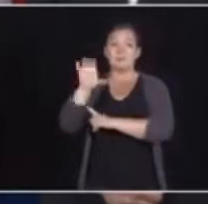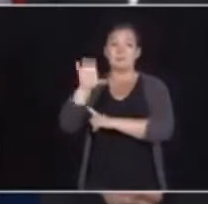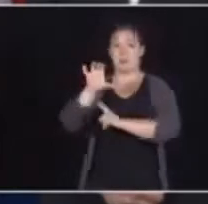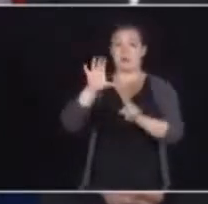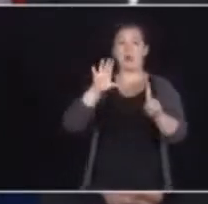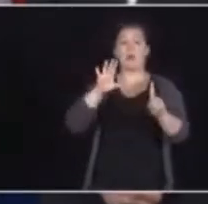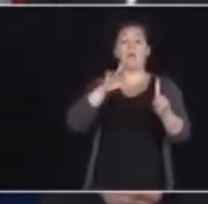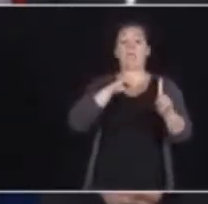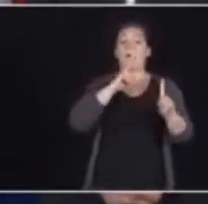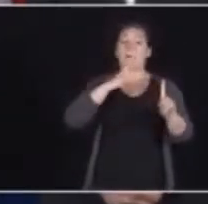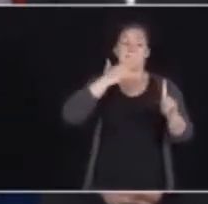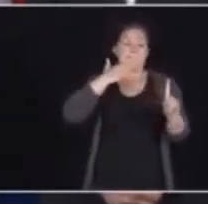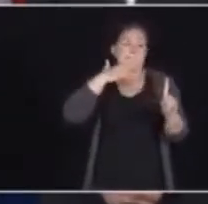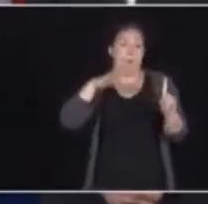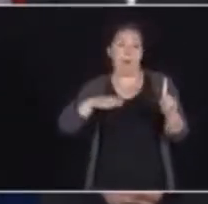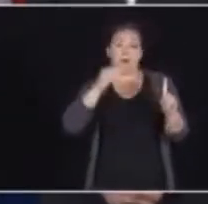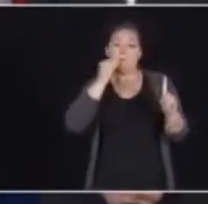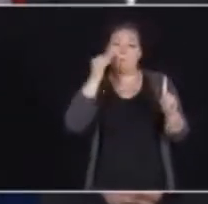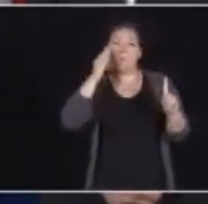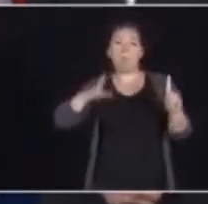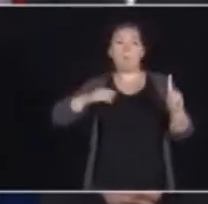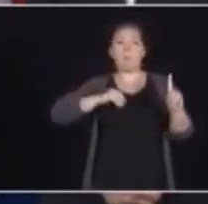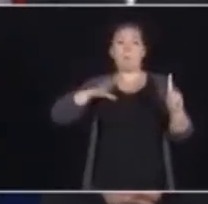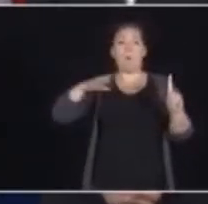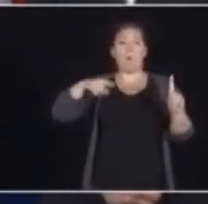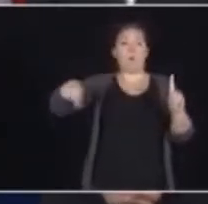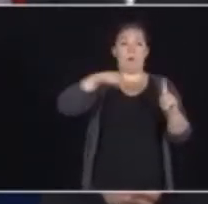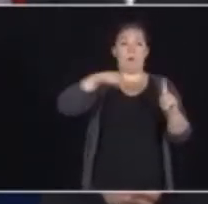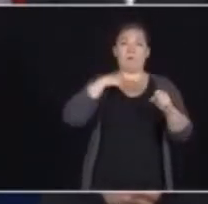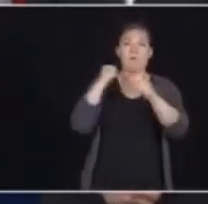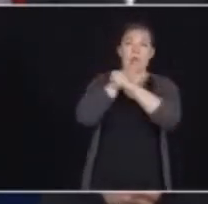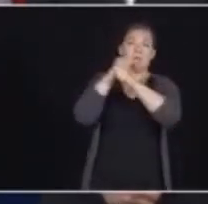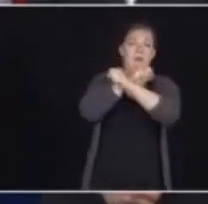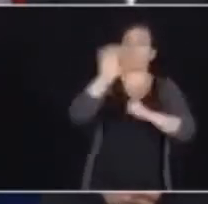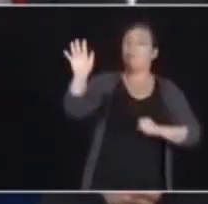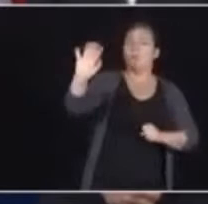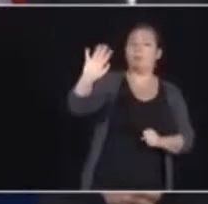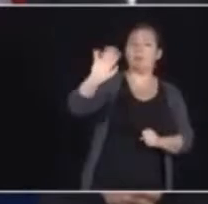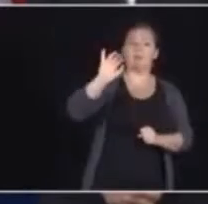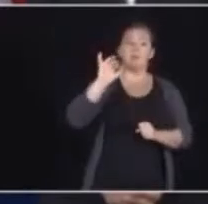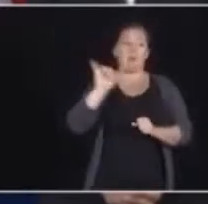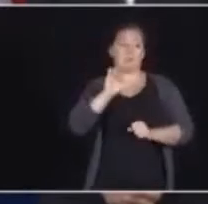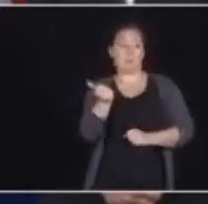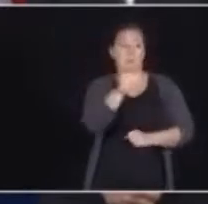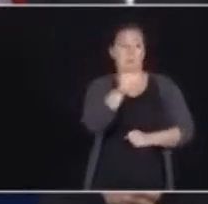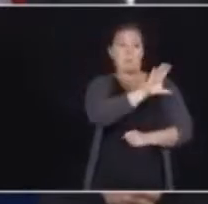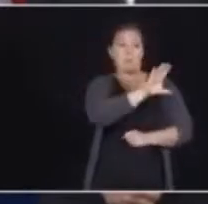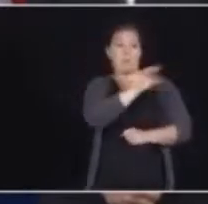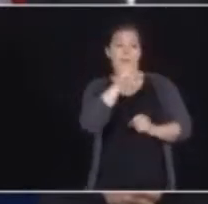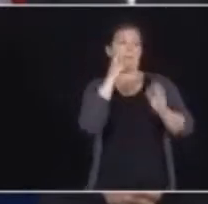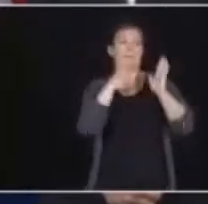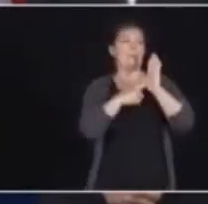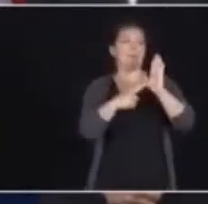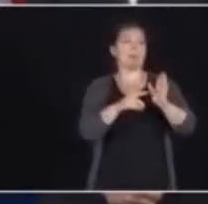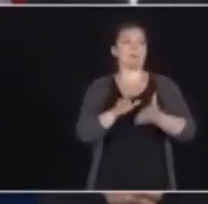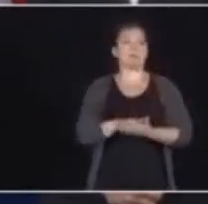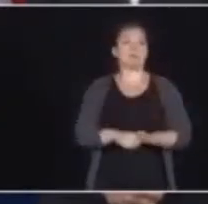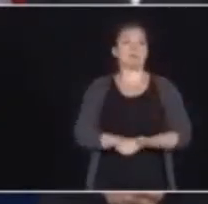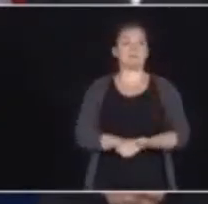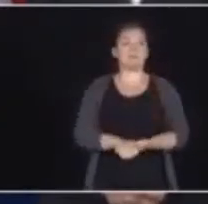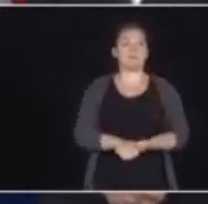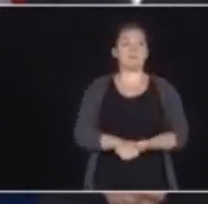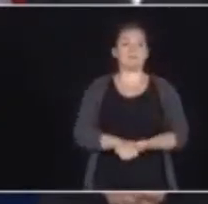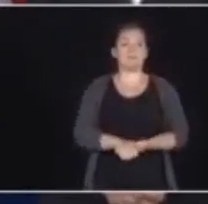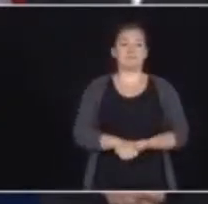actors. And when it comes to other companies right around the province, give you an example. Someone could go in a little mom and